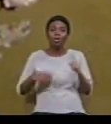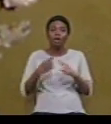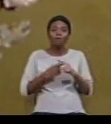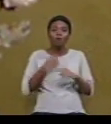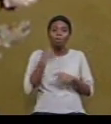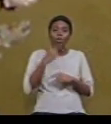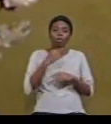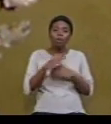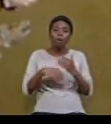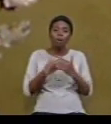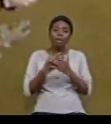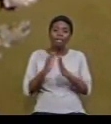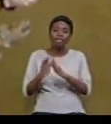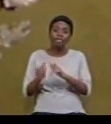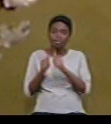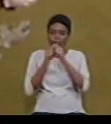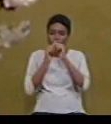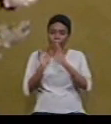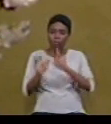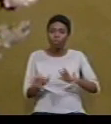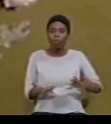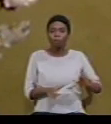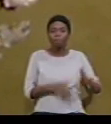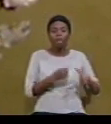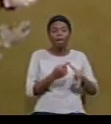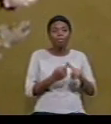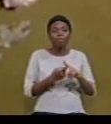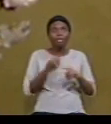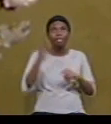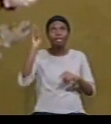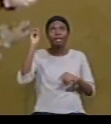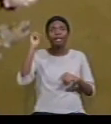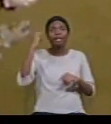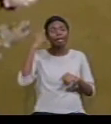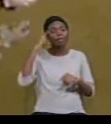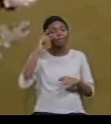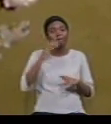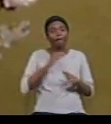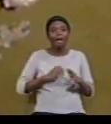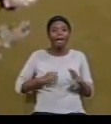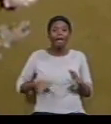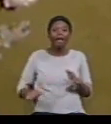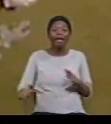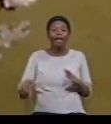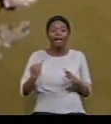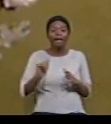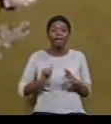Lord, from whom all blessings flow. Praise him